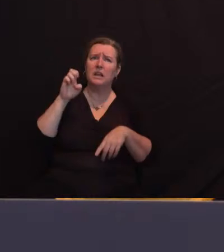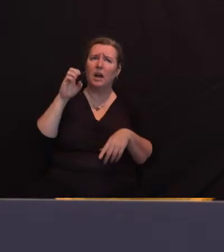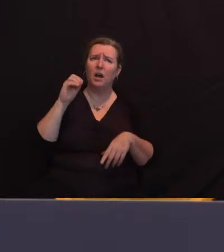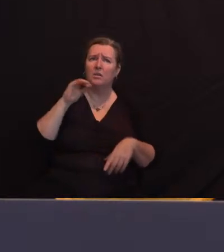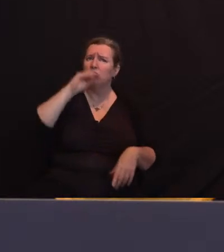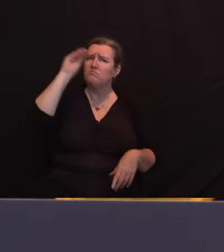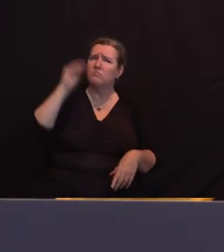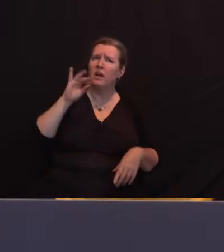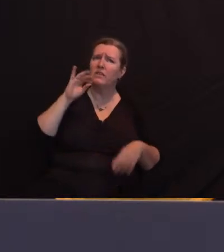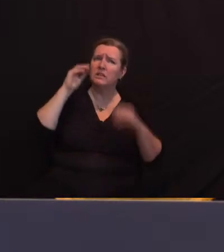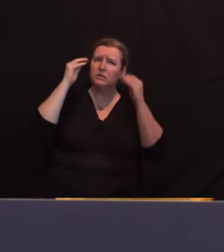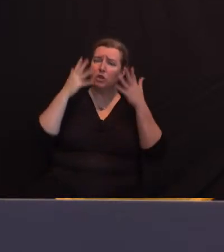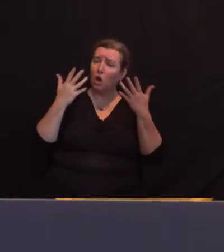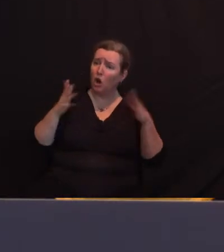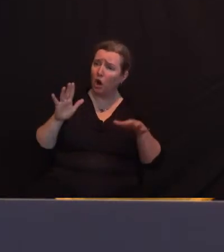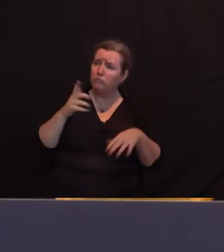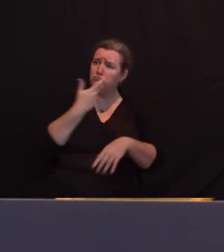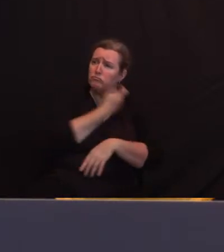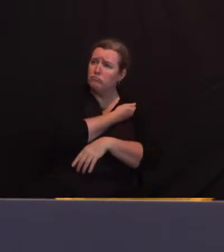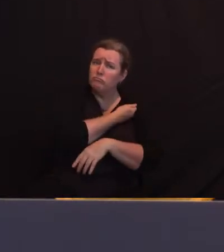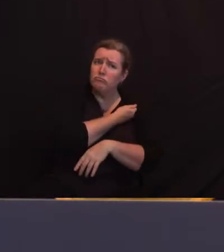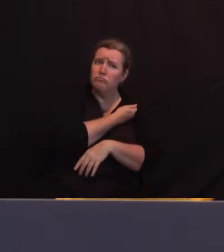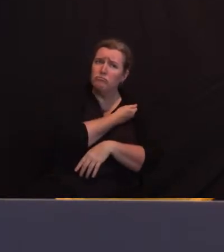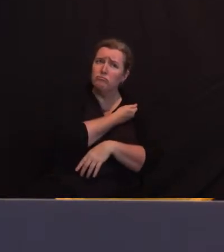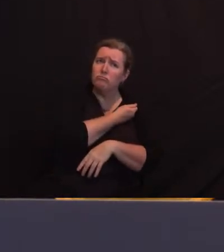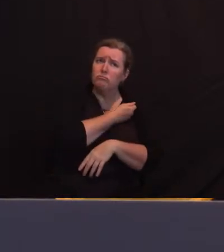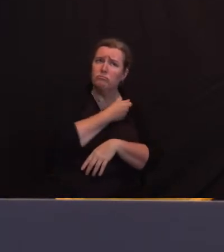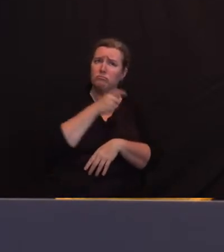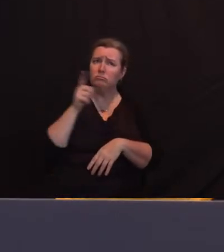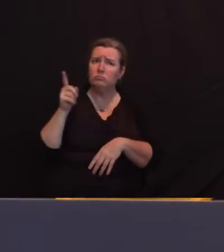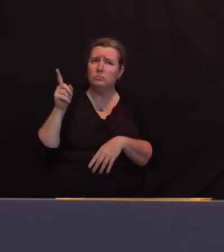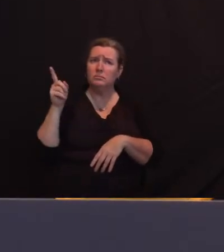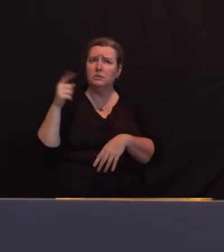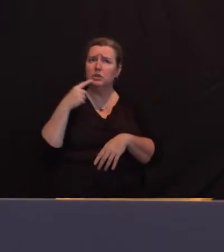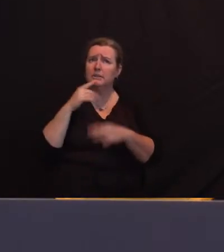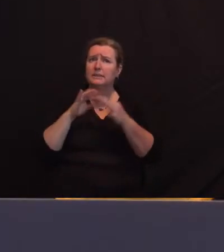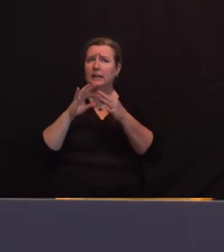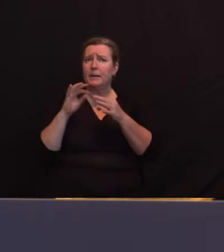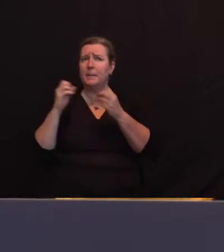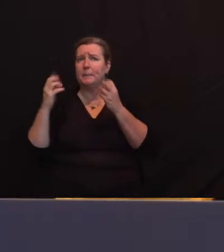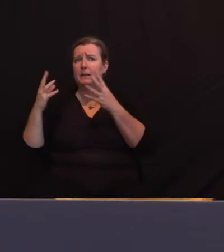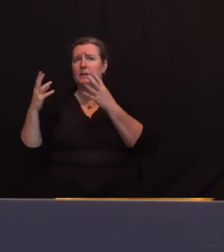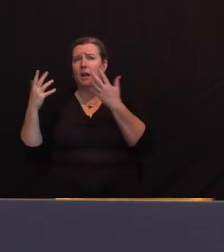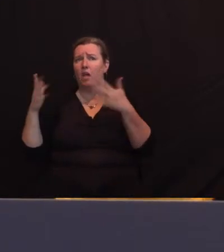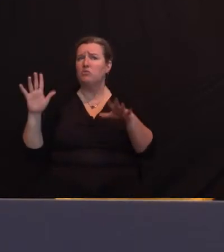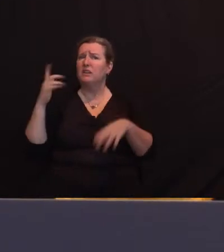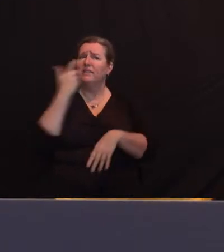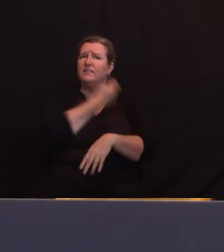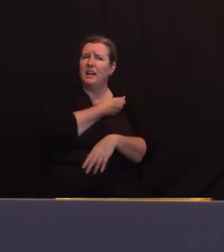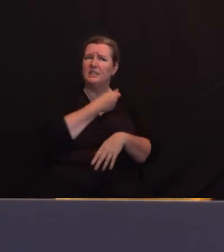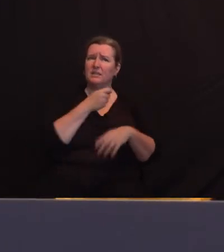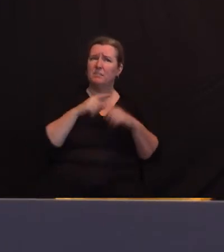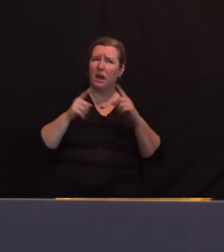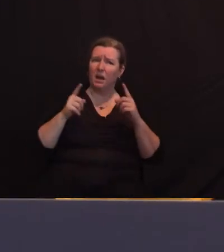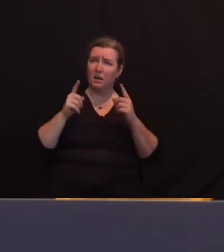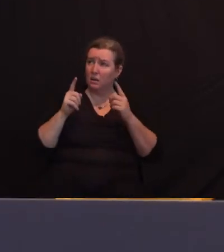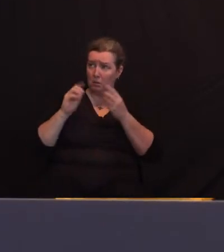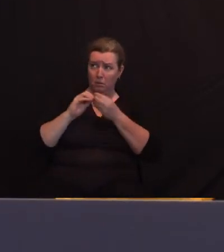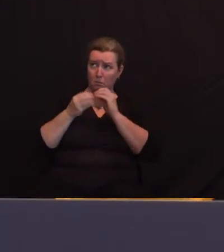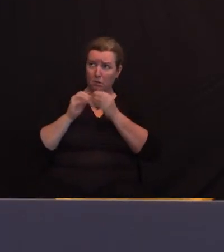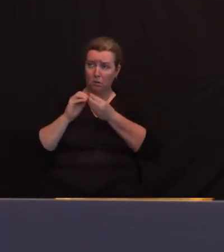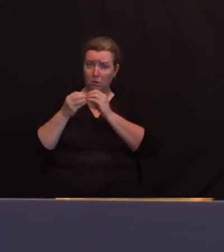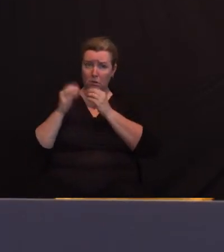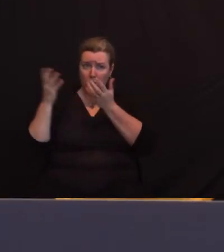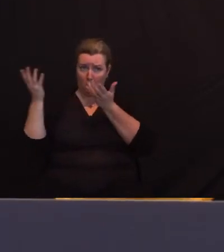and state workers are already vaccinated? I know you said there were reports of overwhelming teacher vaccinations. Just curious if you have that detail. And do